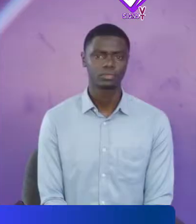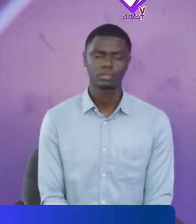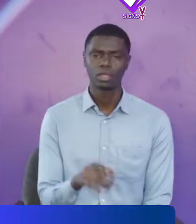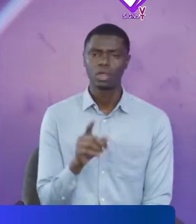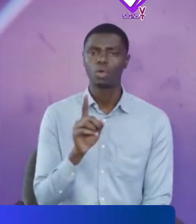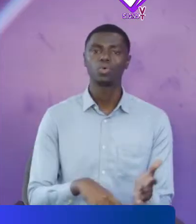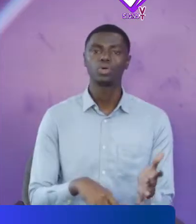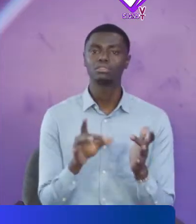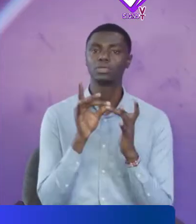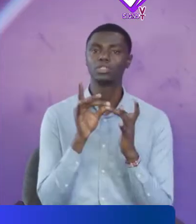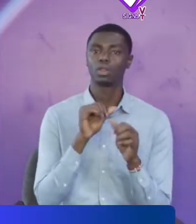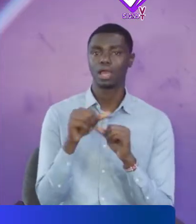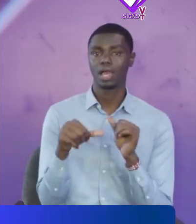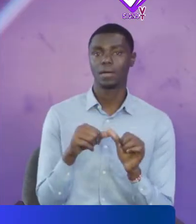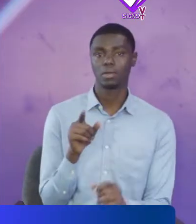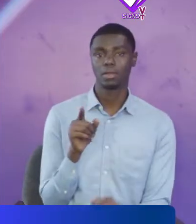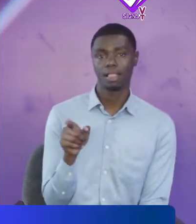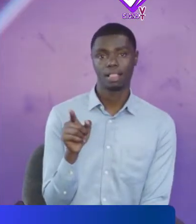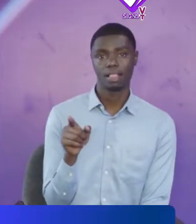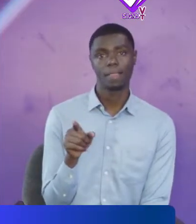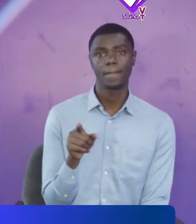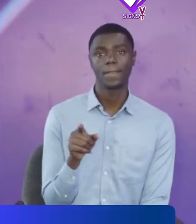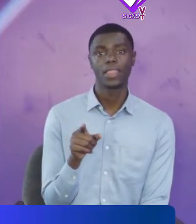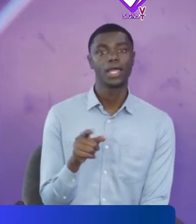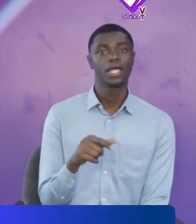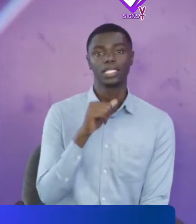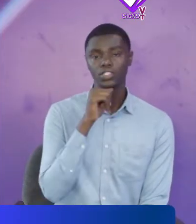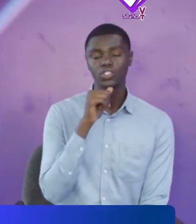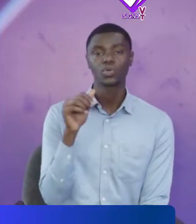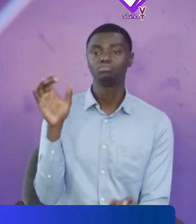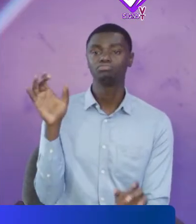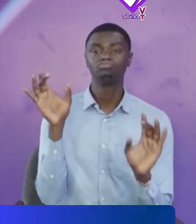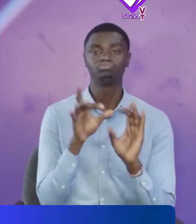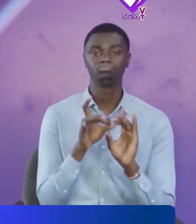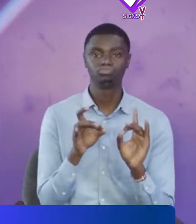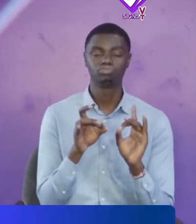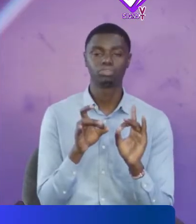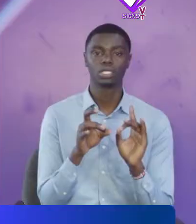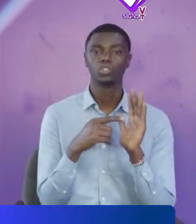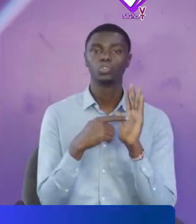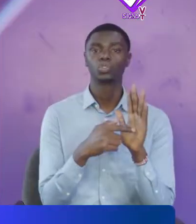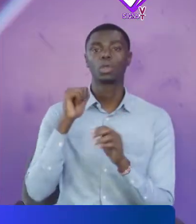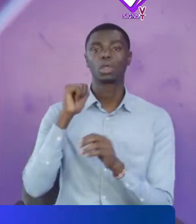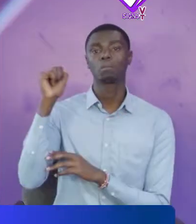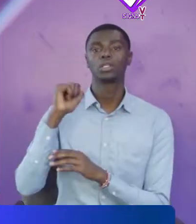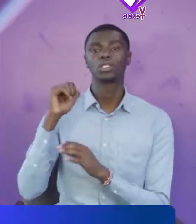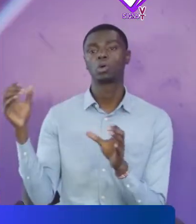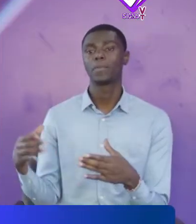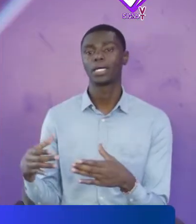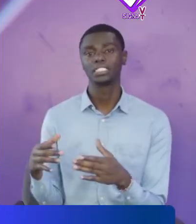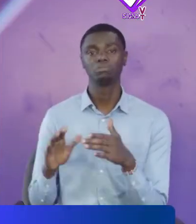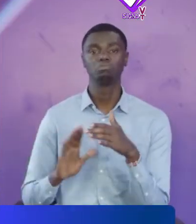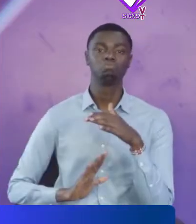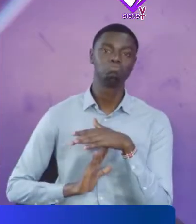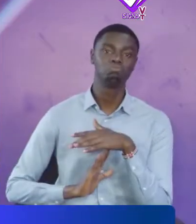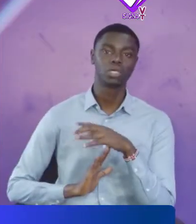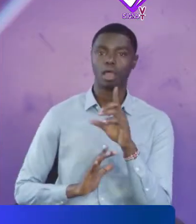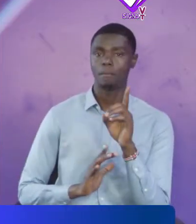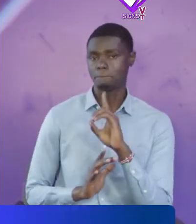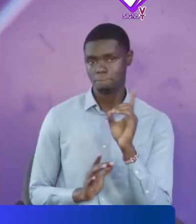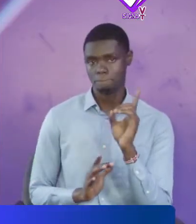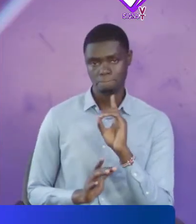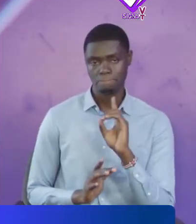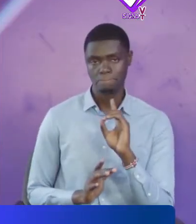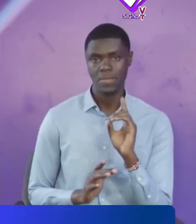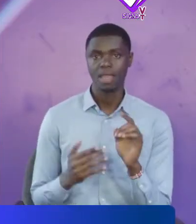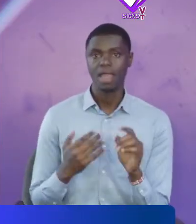special about this one, this is not just a link to showing political party supremo. Yeah. There